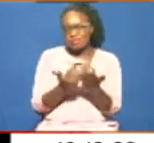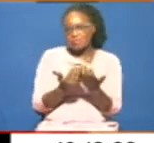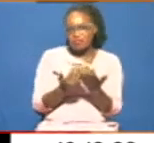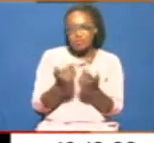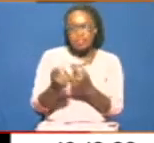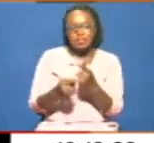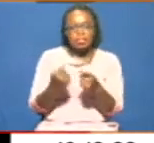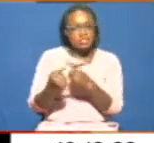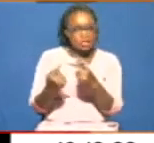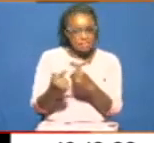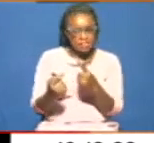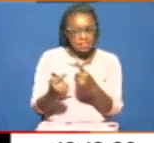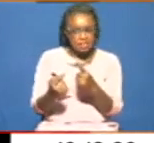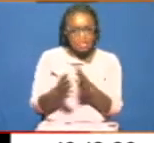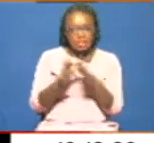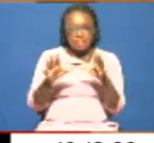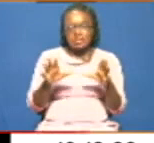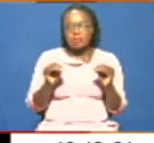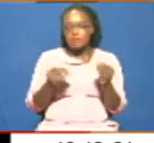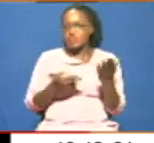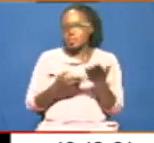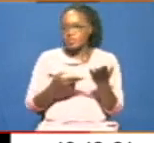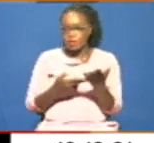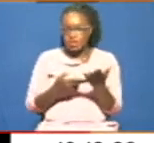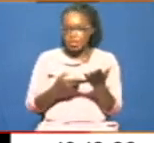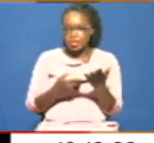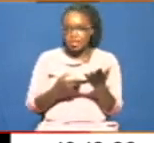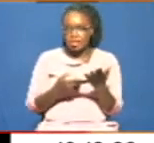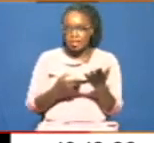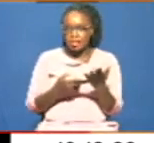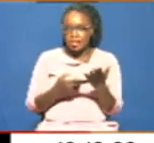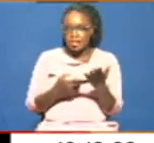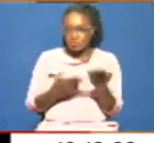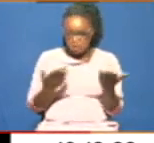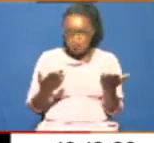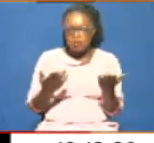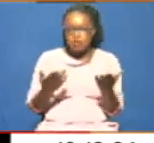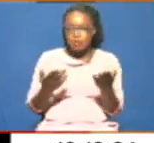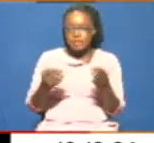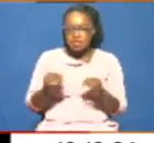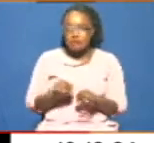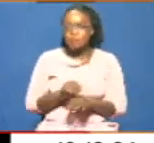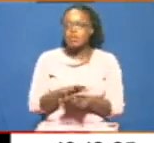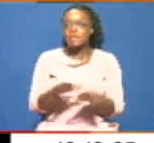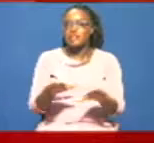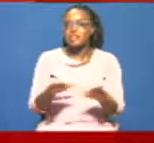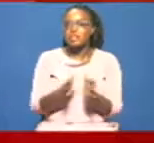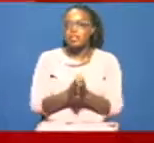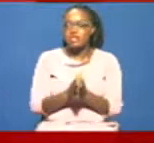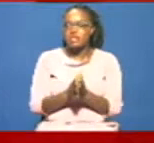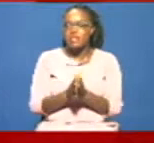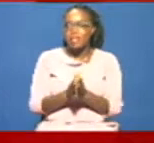intensity for and acceptance for that technology took traction. And there is good